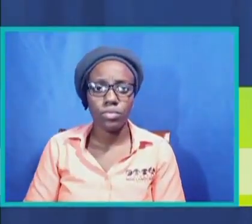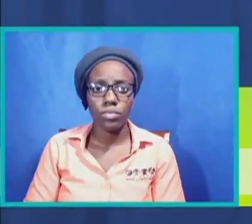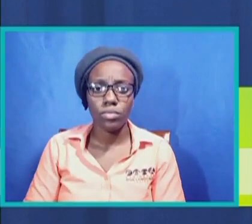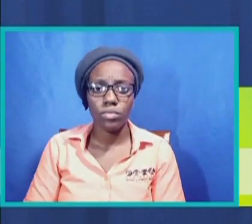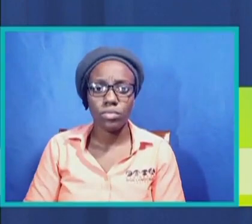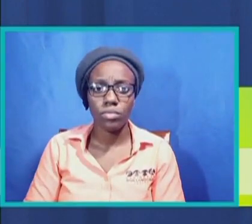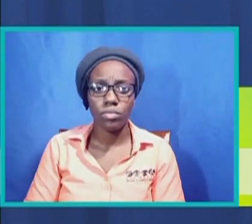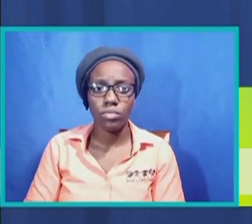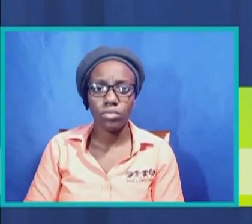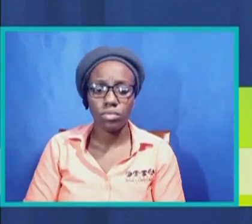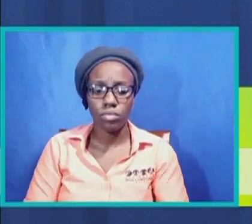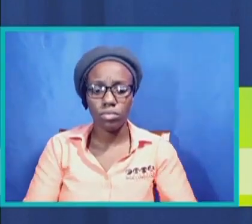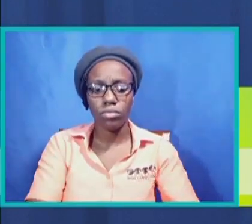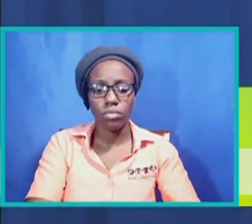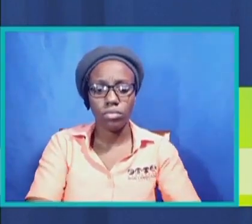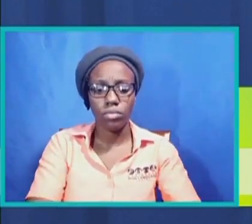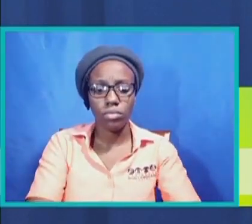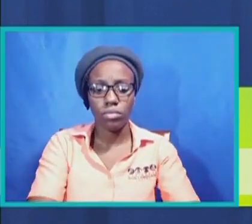call us at